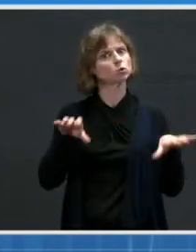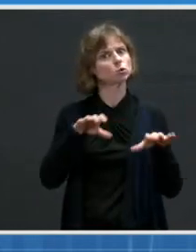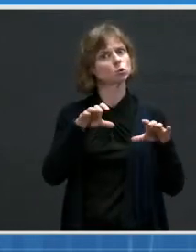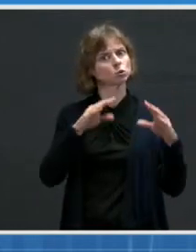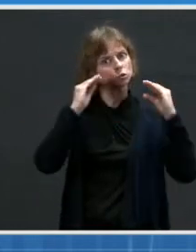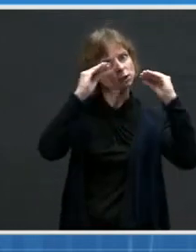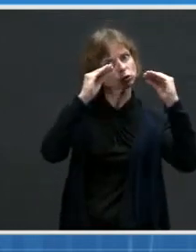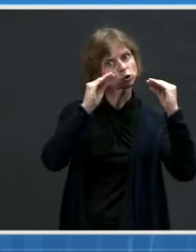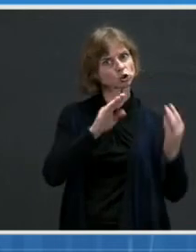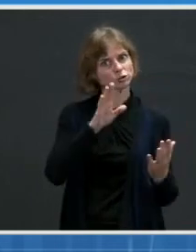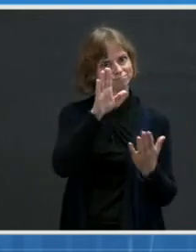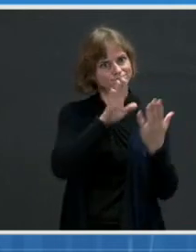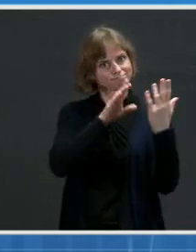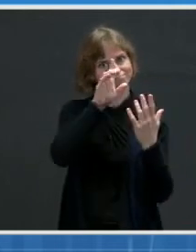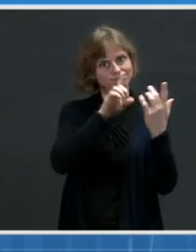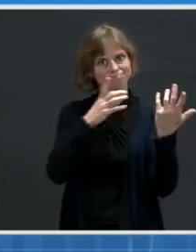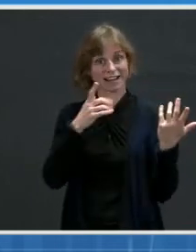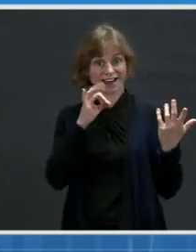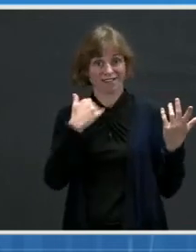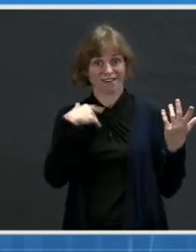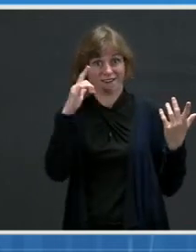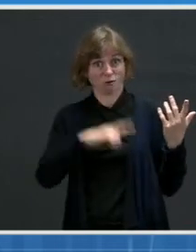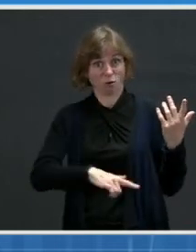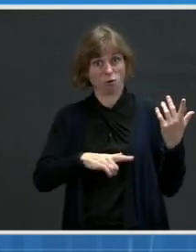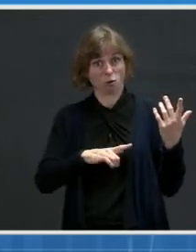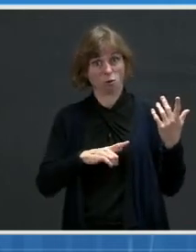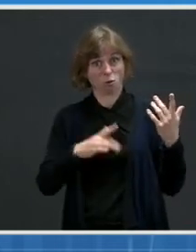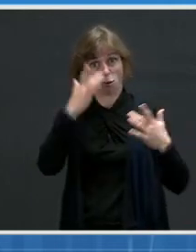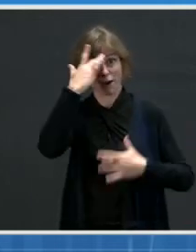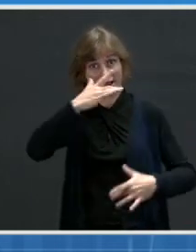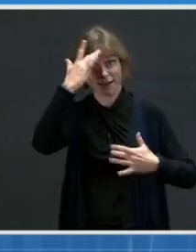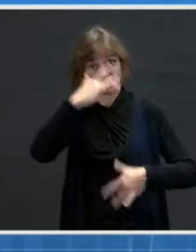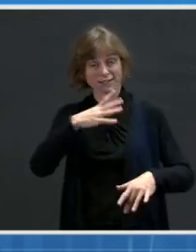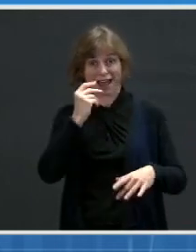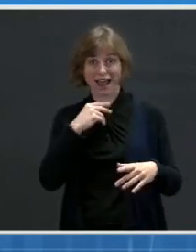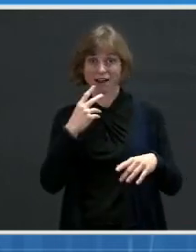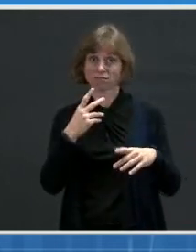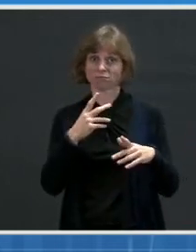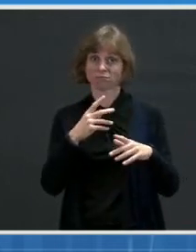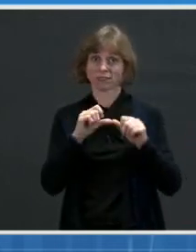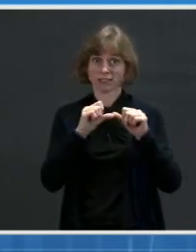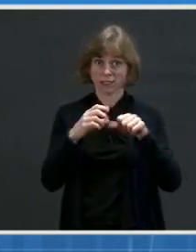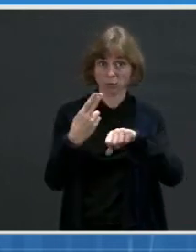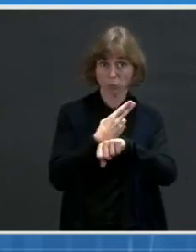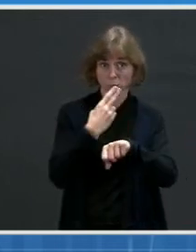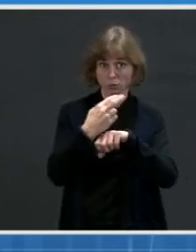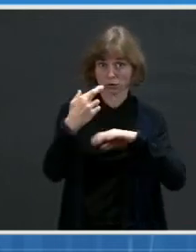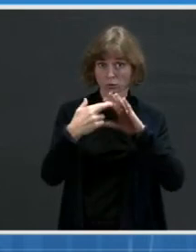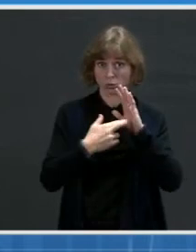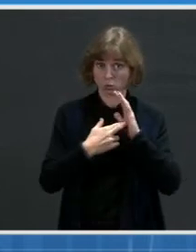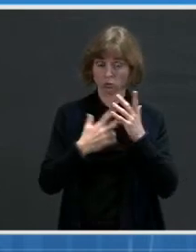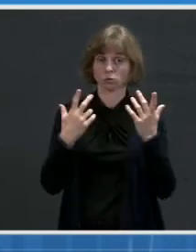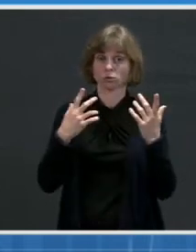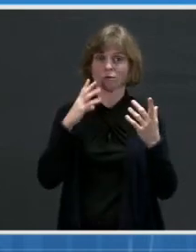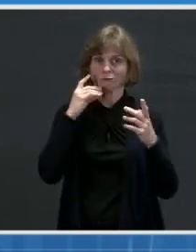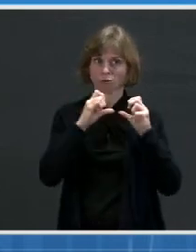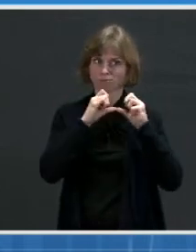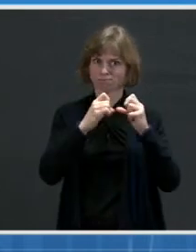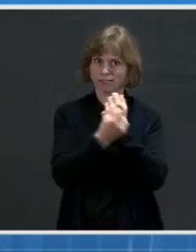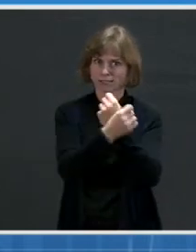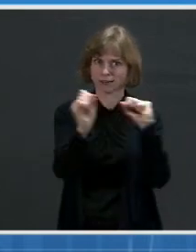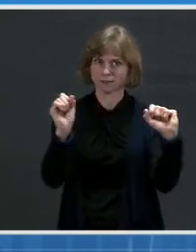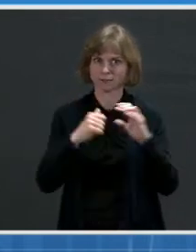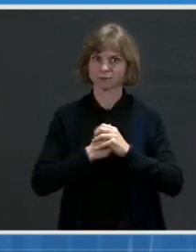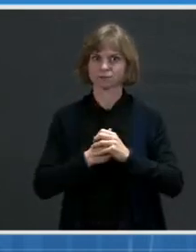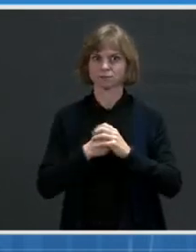are low and they strictly use mitigation measures to keep them low. I hope these findings serve as a catalyst to each of us to continue to